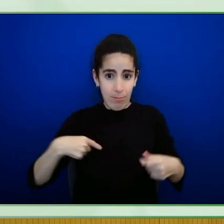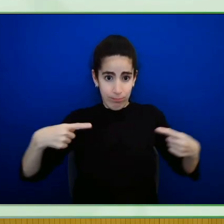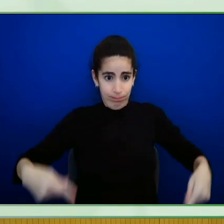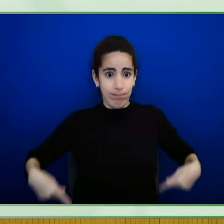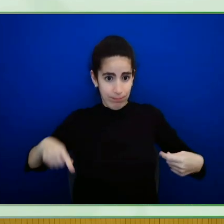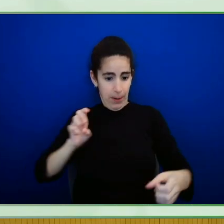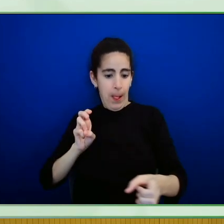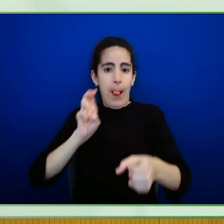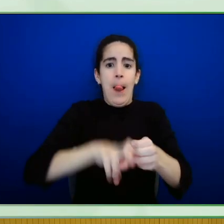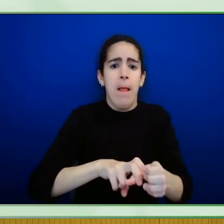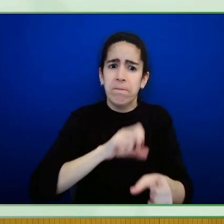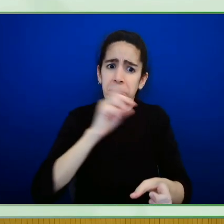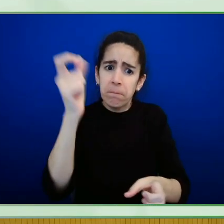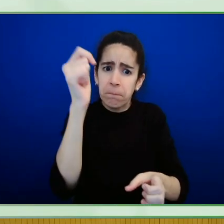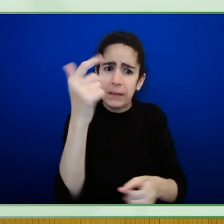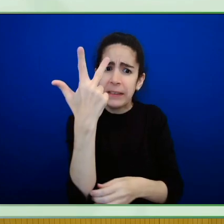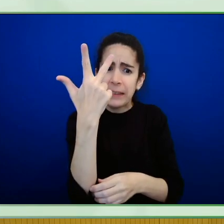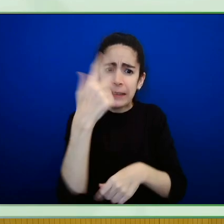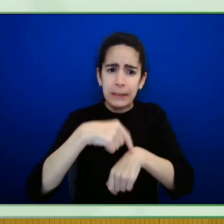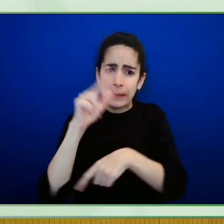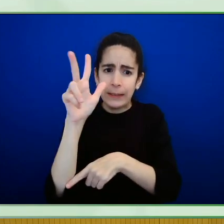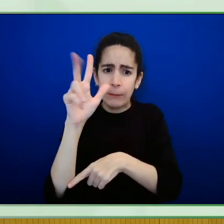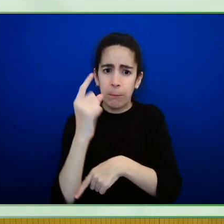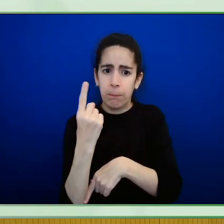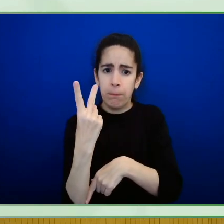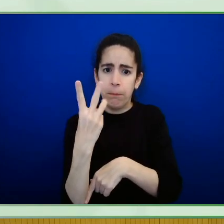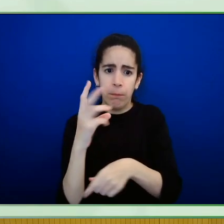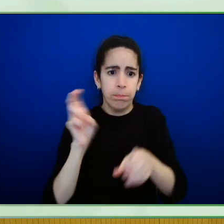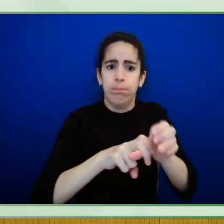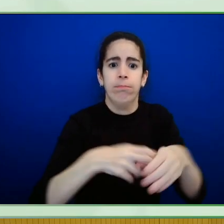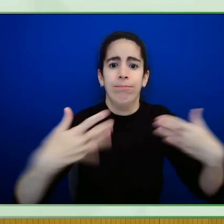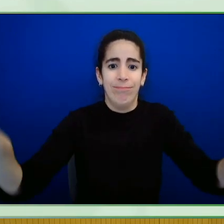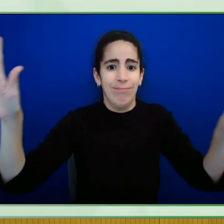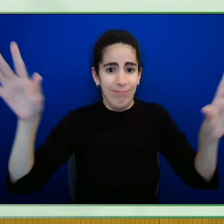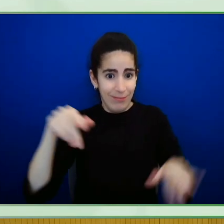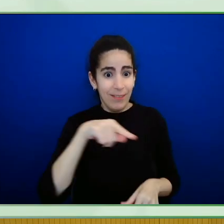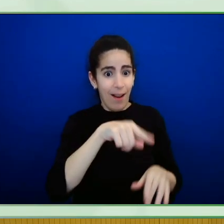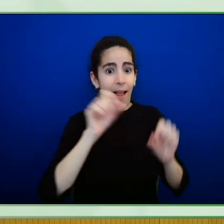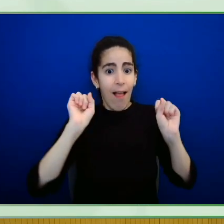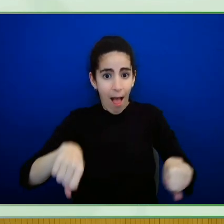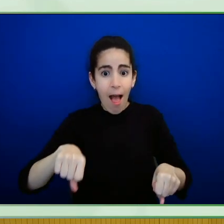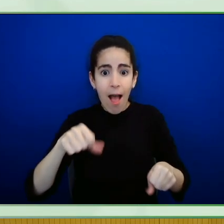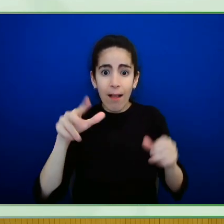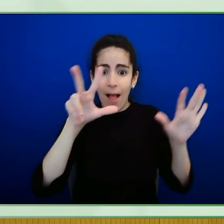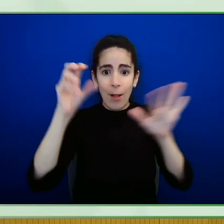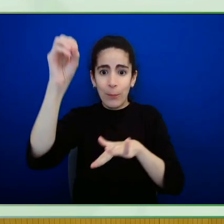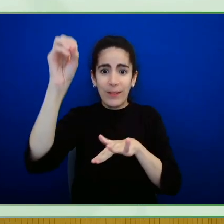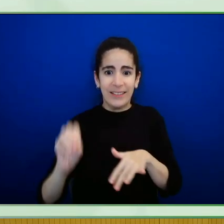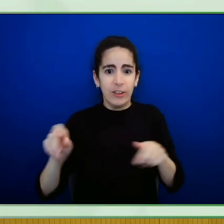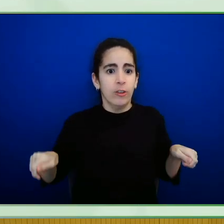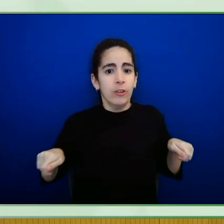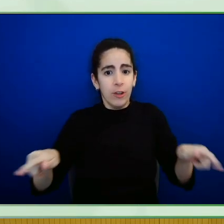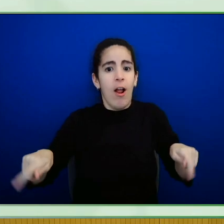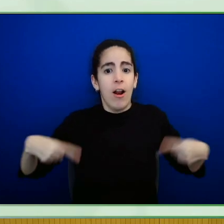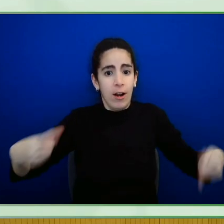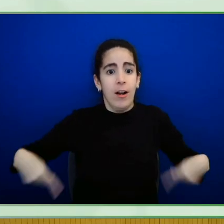on to 80% of the rigid wheelchairs on the market. Besides this, we amplify our